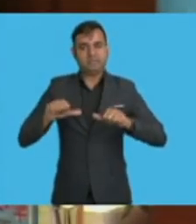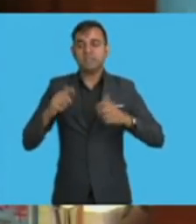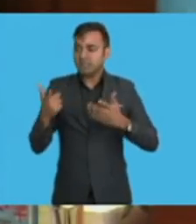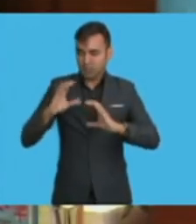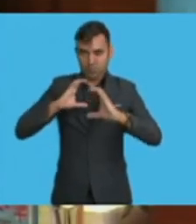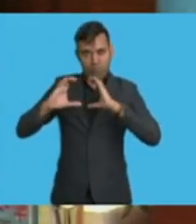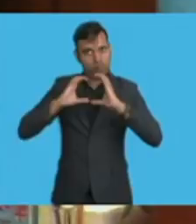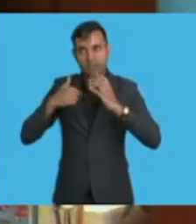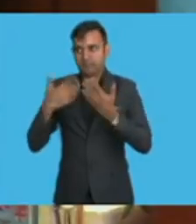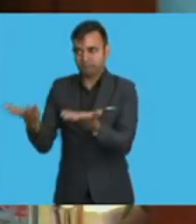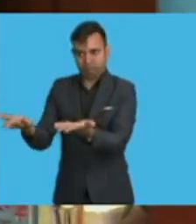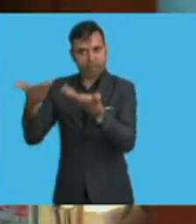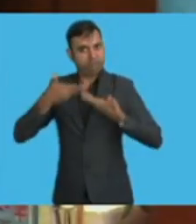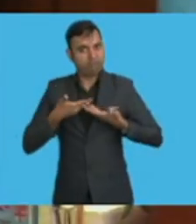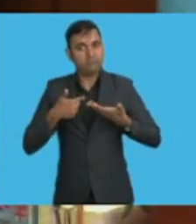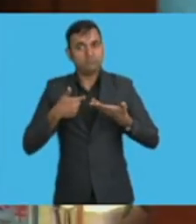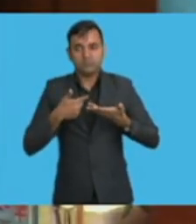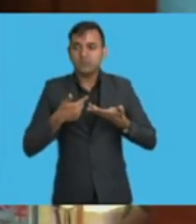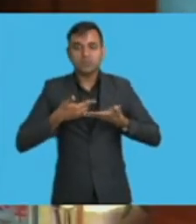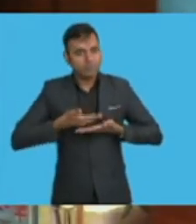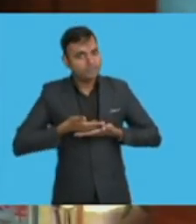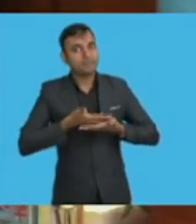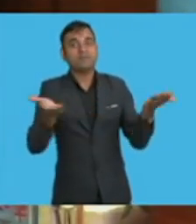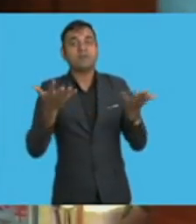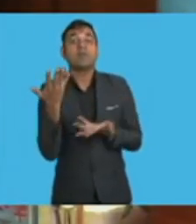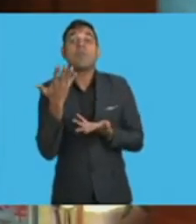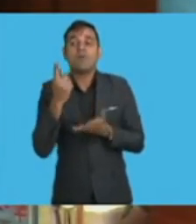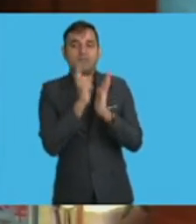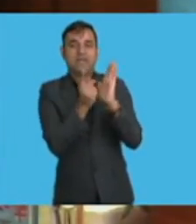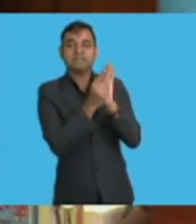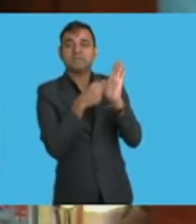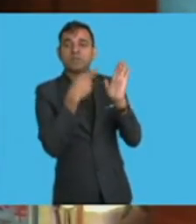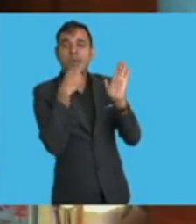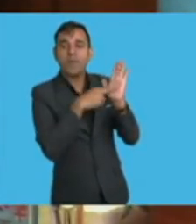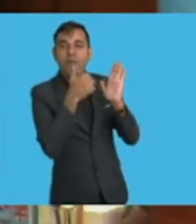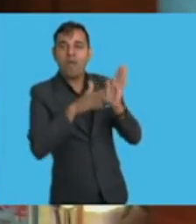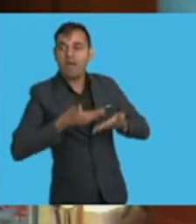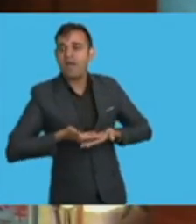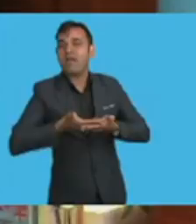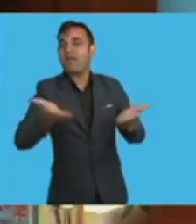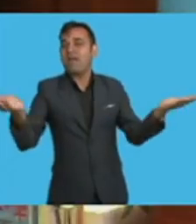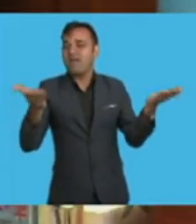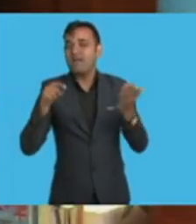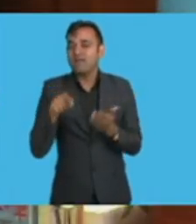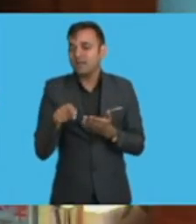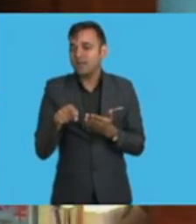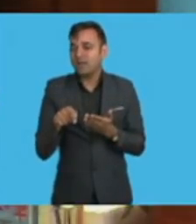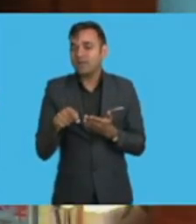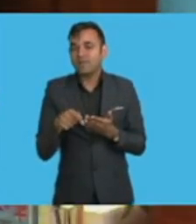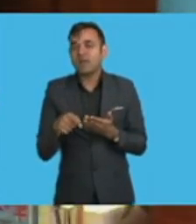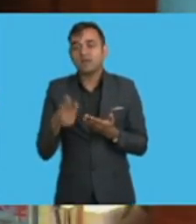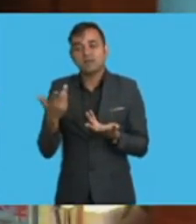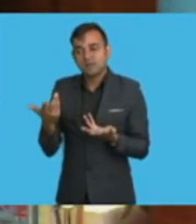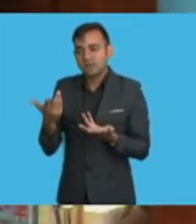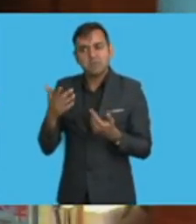through flying minutes, and this mode was acceptable to all members, as I have never received any concerns pertaining to this